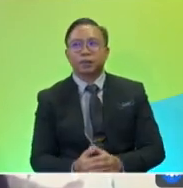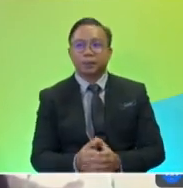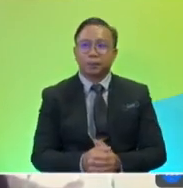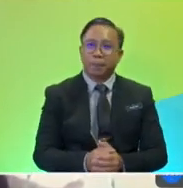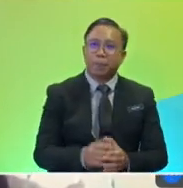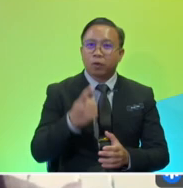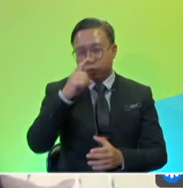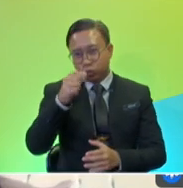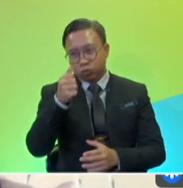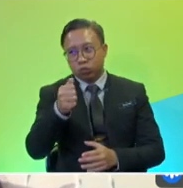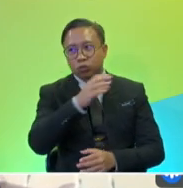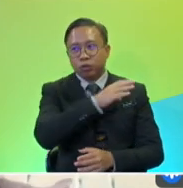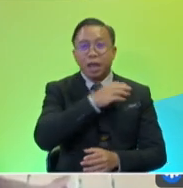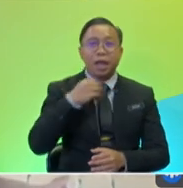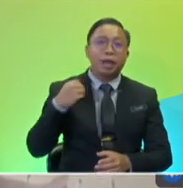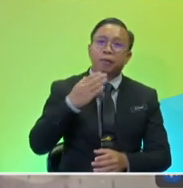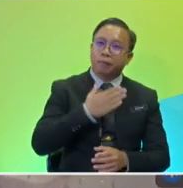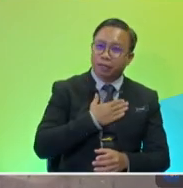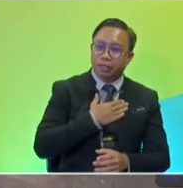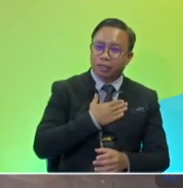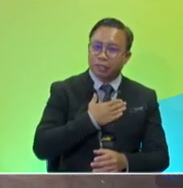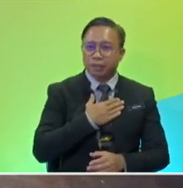holiday for you.